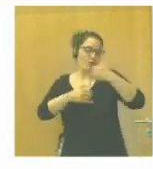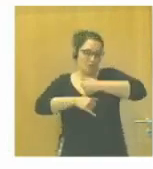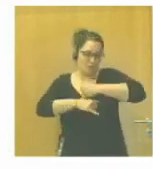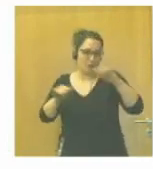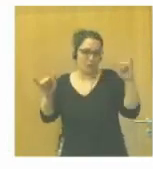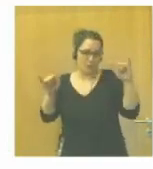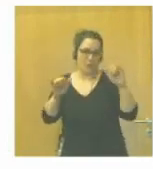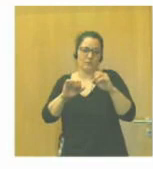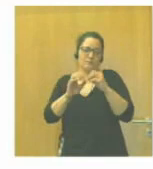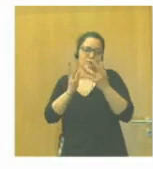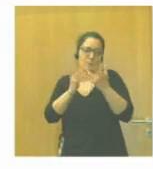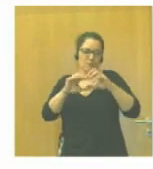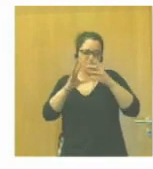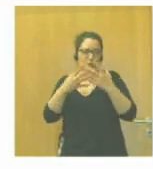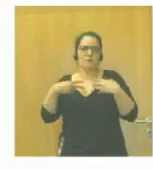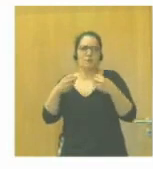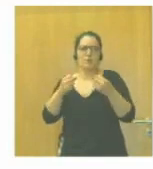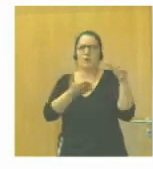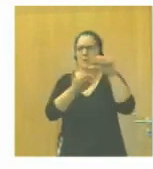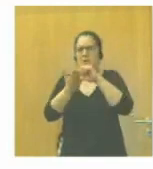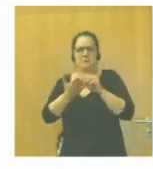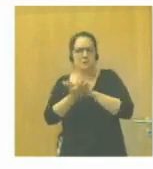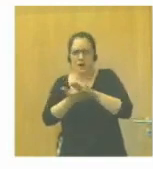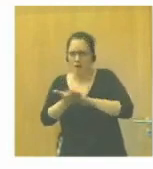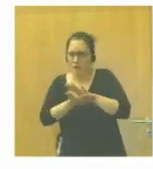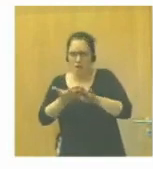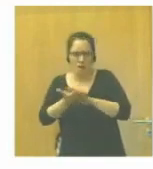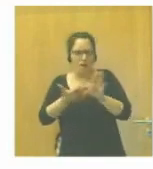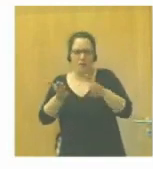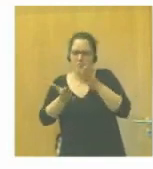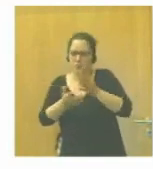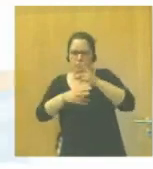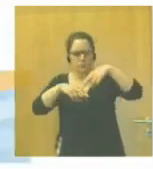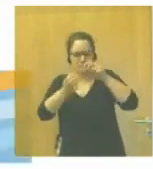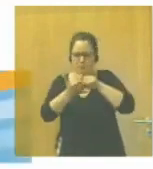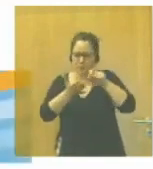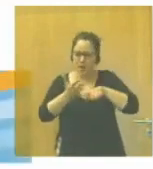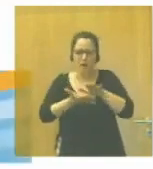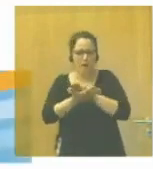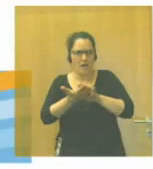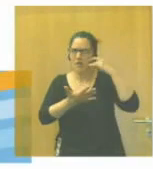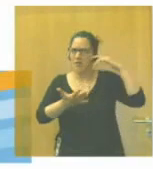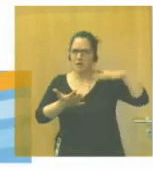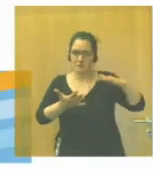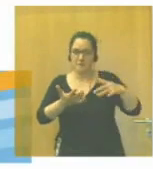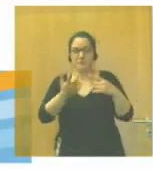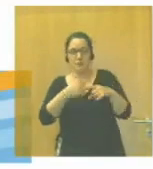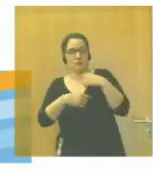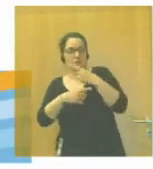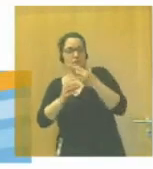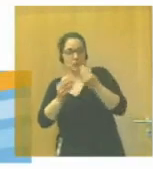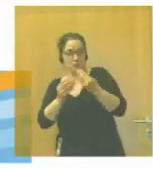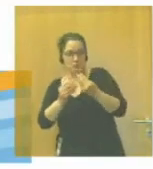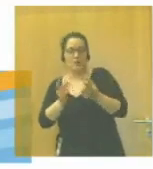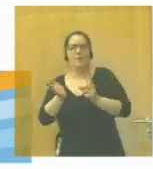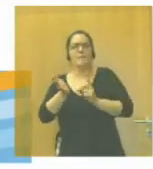the last couple of years. But what the other thing about the Preventing Suicide documented by the World Health Organization is that